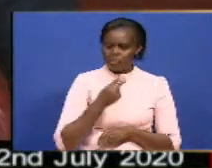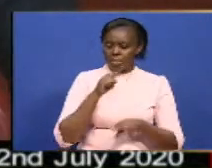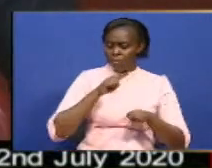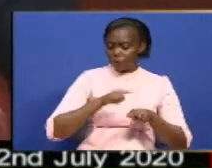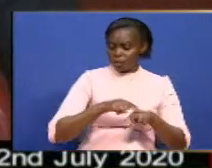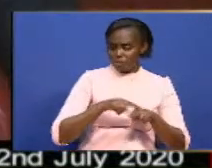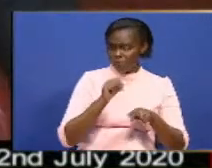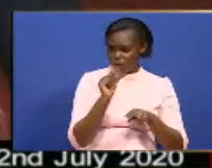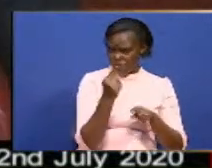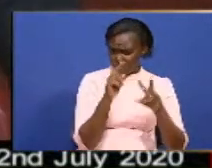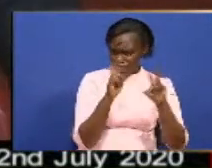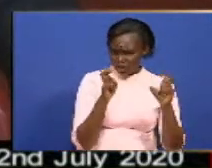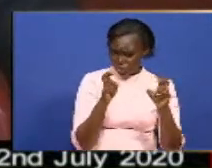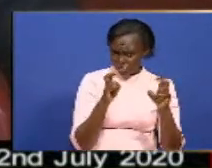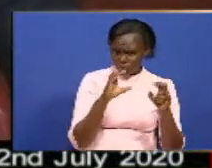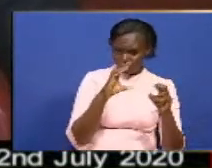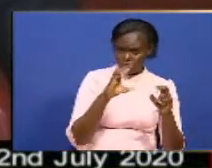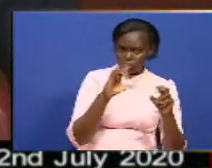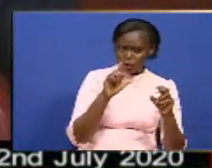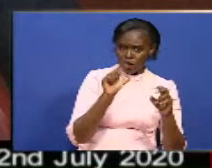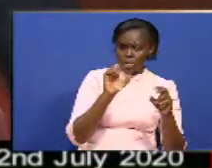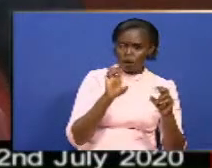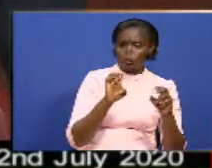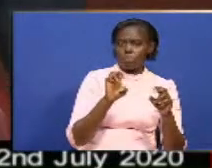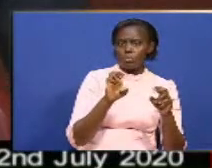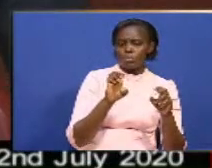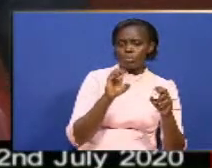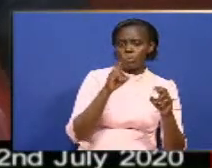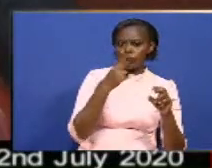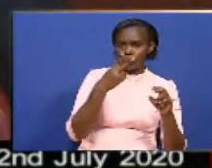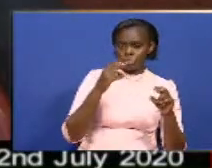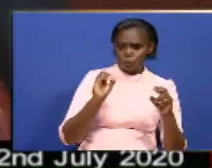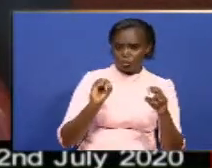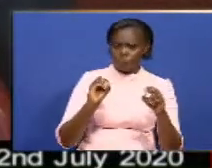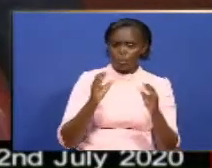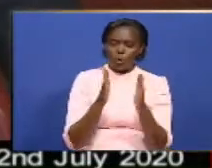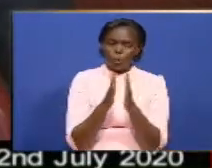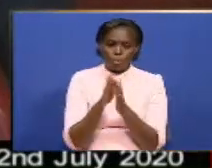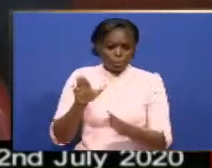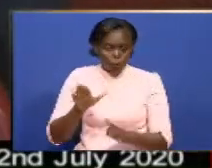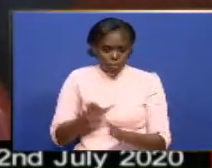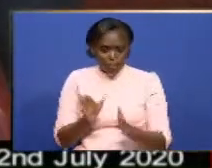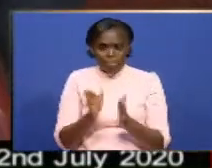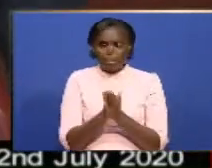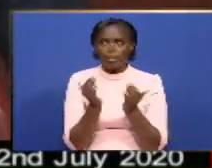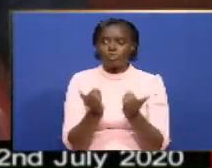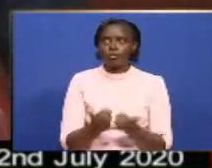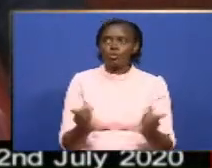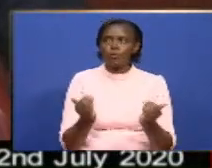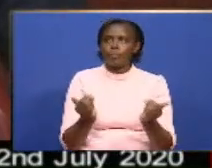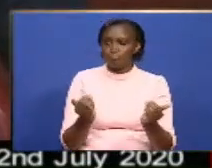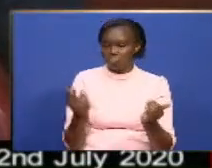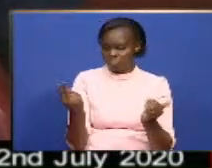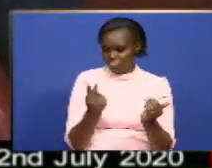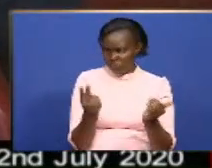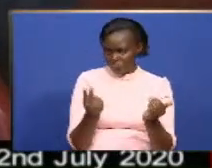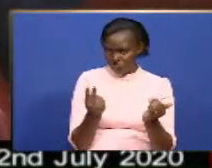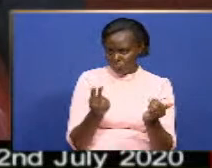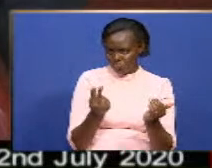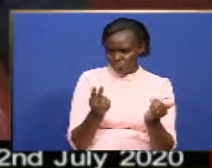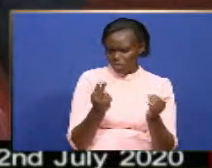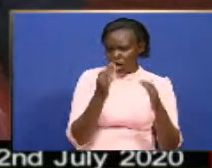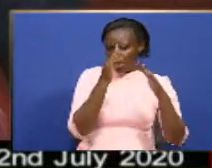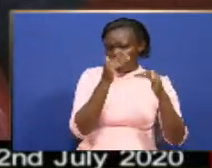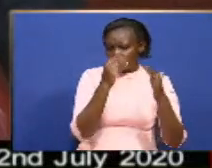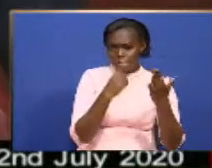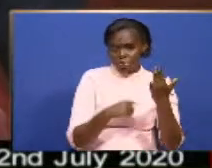first one is clause 20, dealing with women and children. Honorable Speaker, I would have expected,